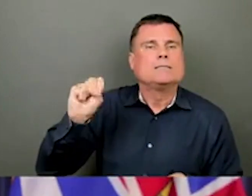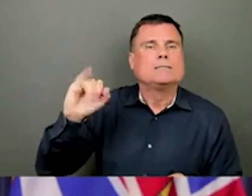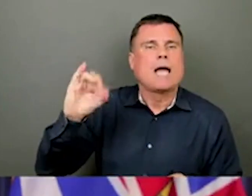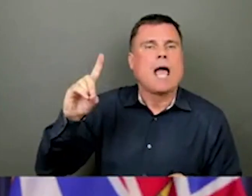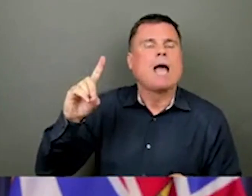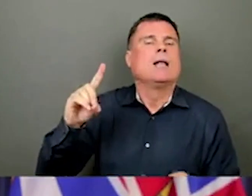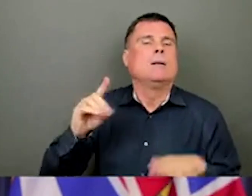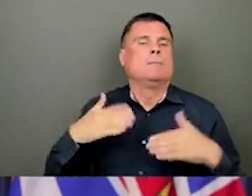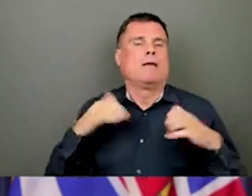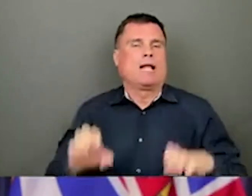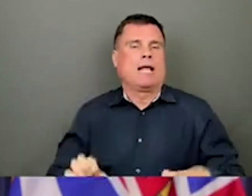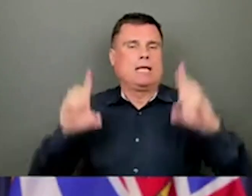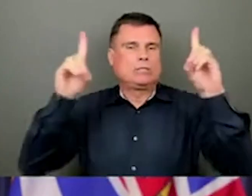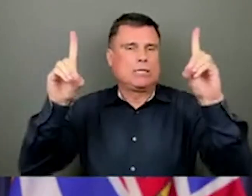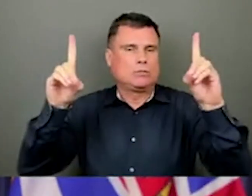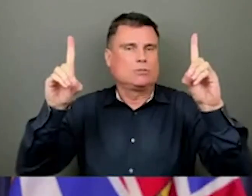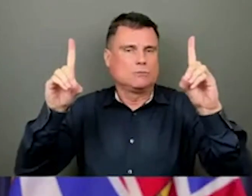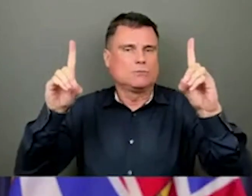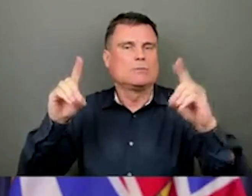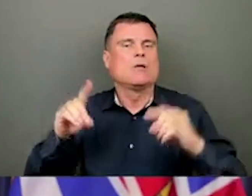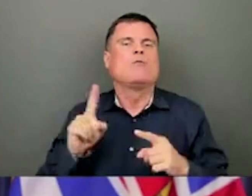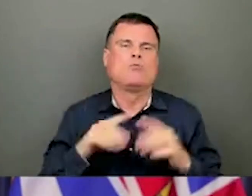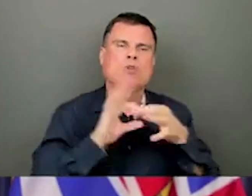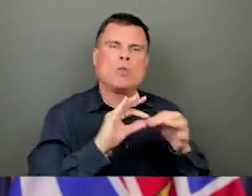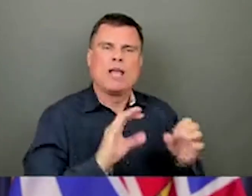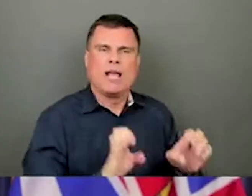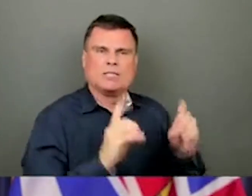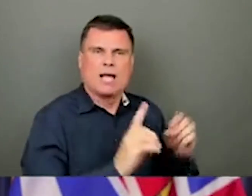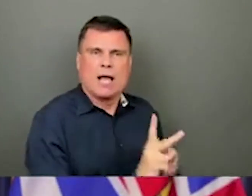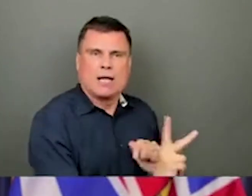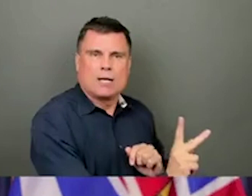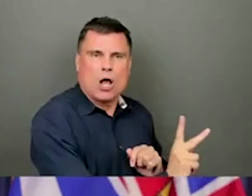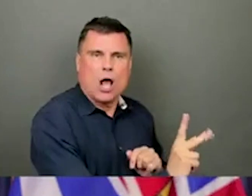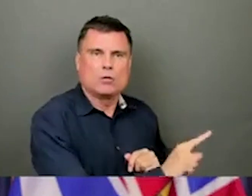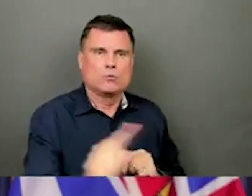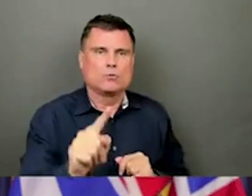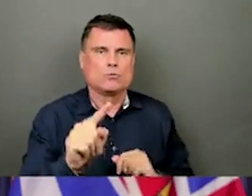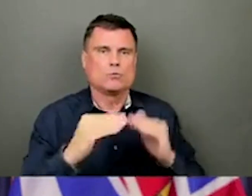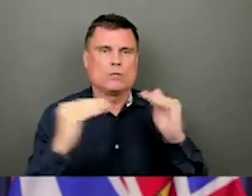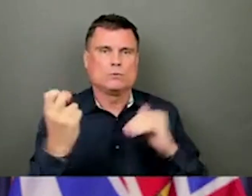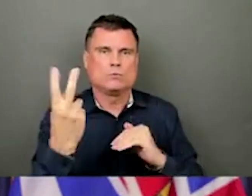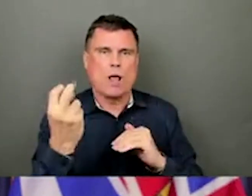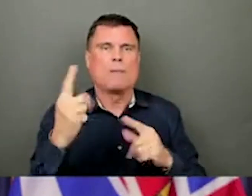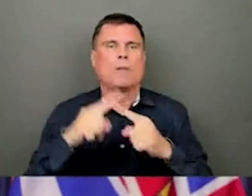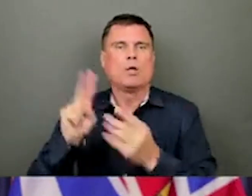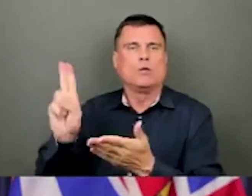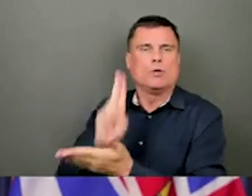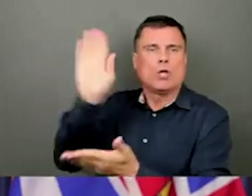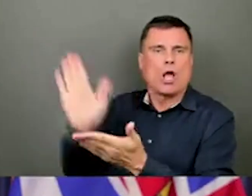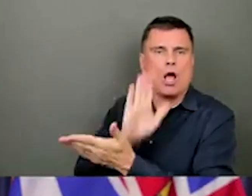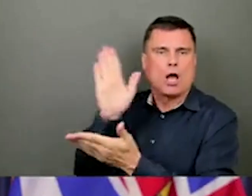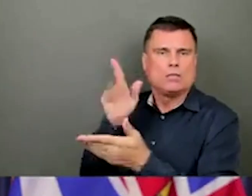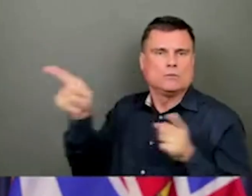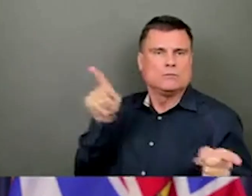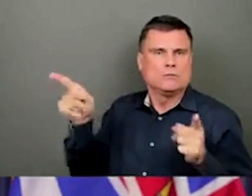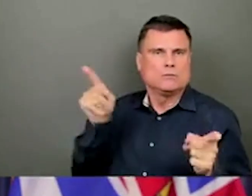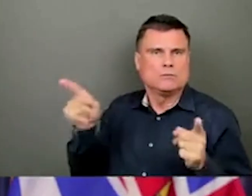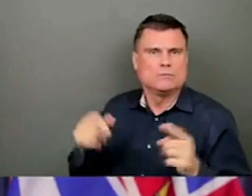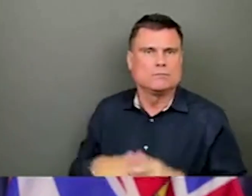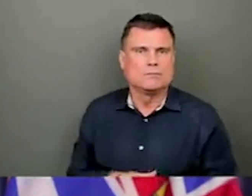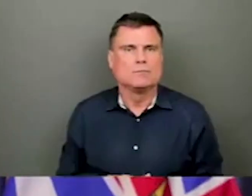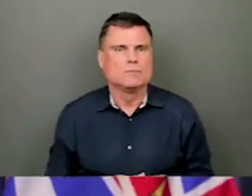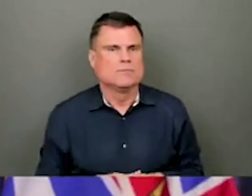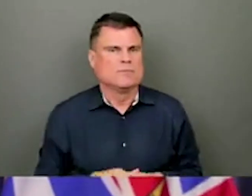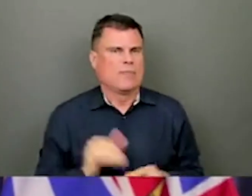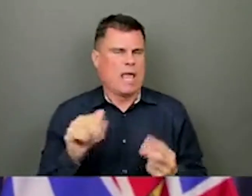post-secondary. I know there are a lot of questions about where we're heading in those two sectors. That will be fully laid out tomorrow by the